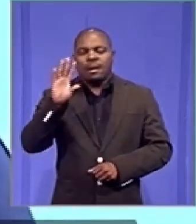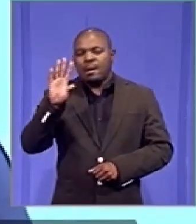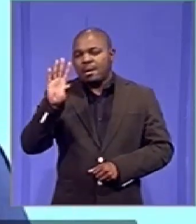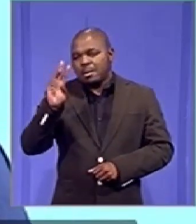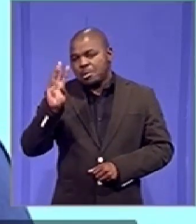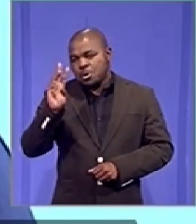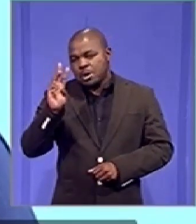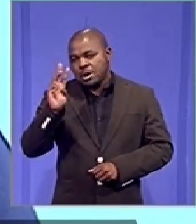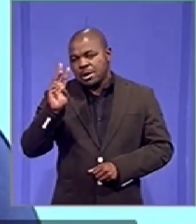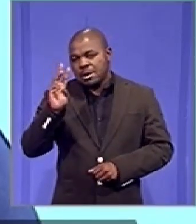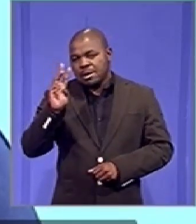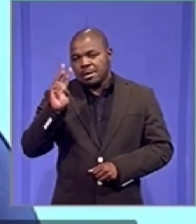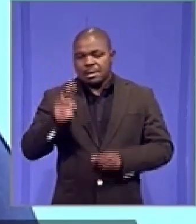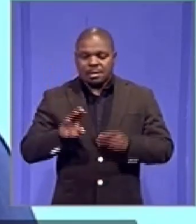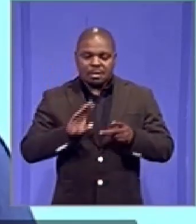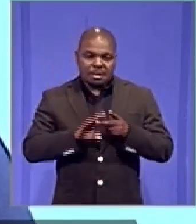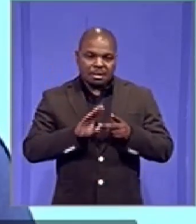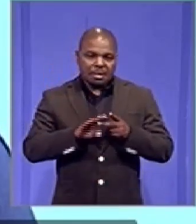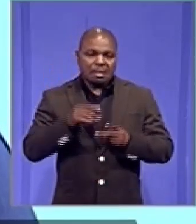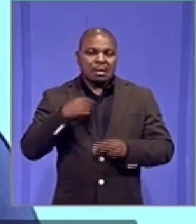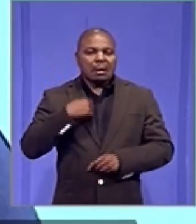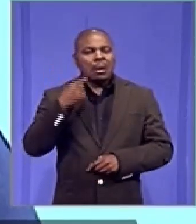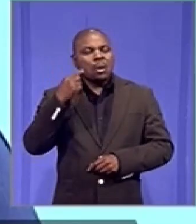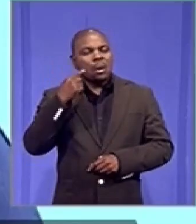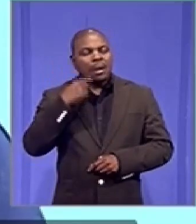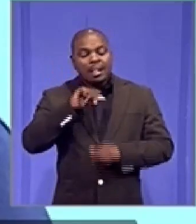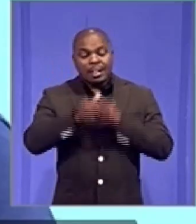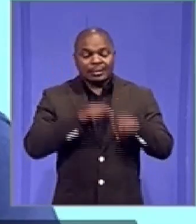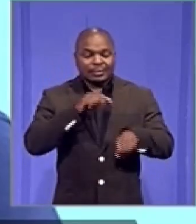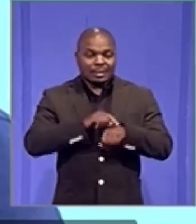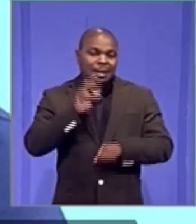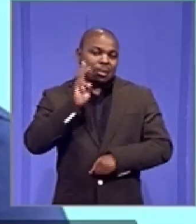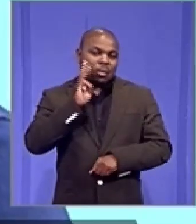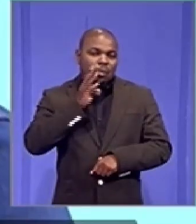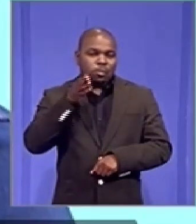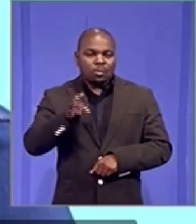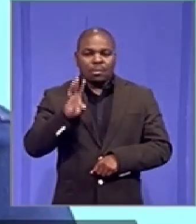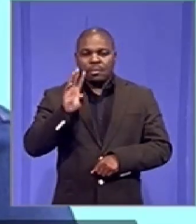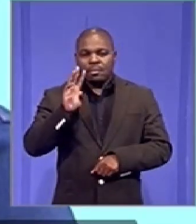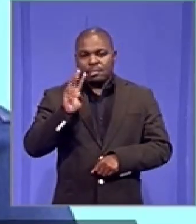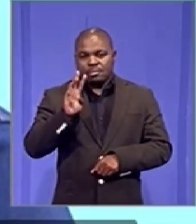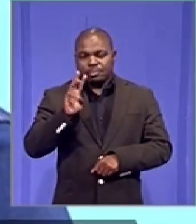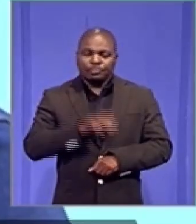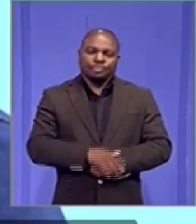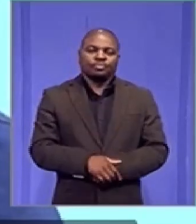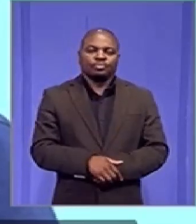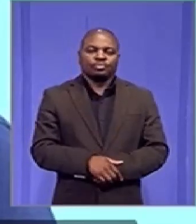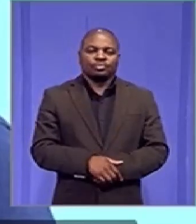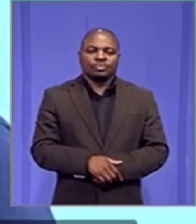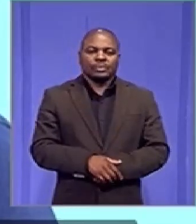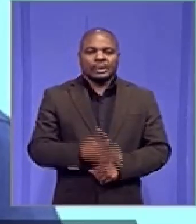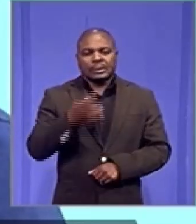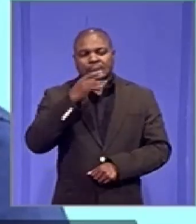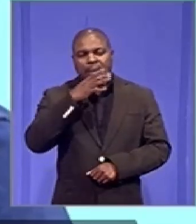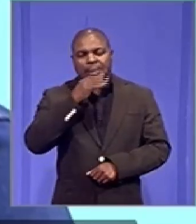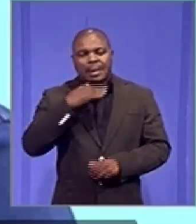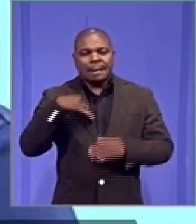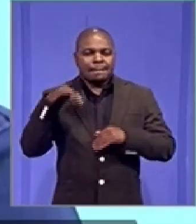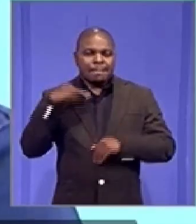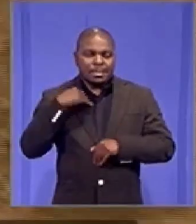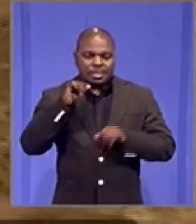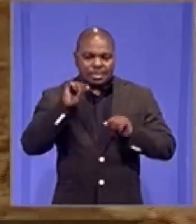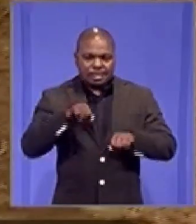labone. Since re tsena go bona metsi ka labone, then a tlile ka Saturday morning e